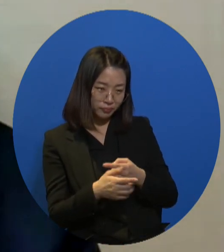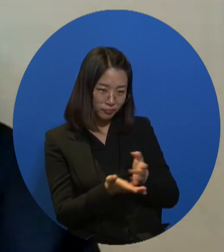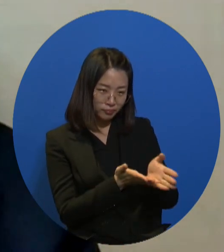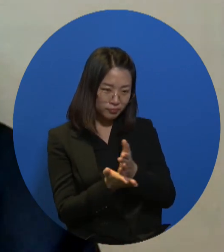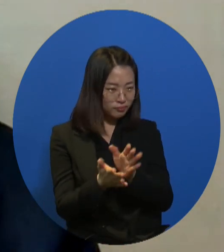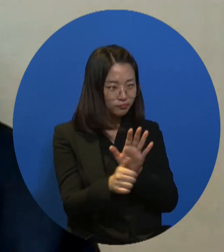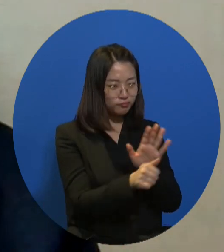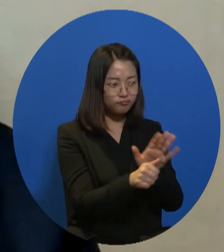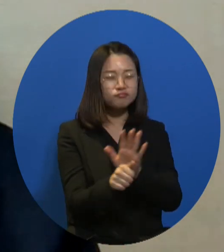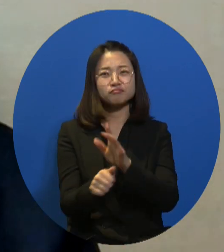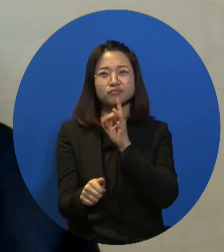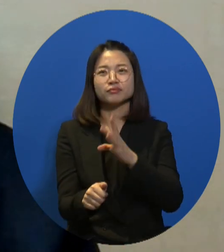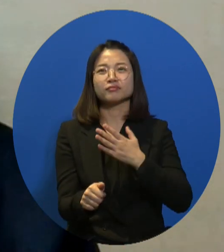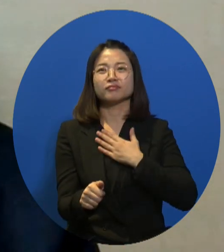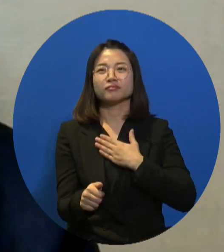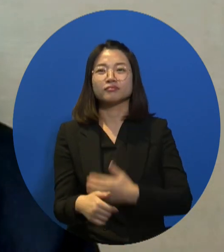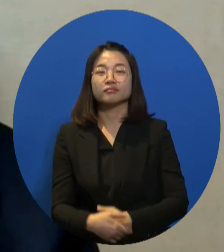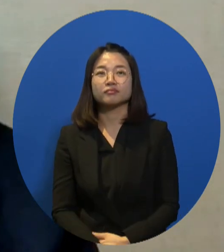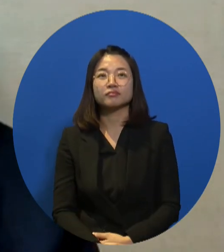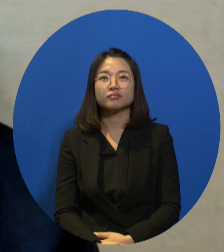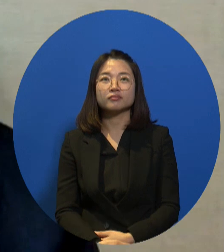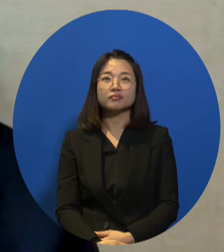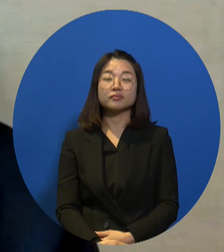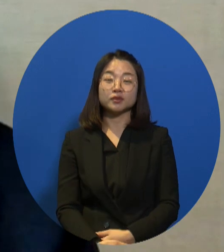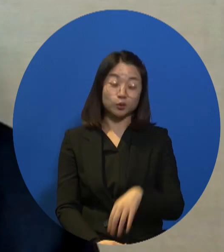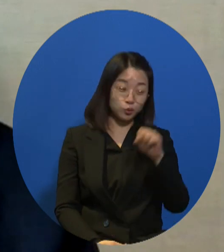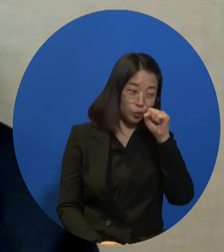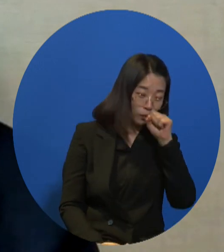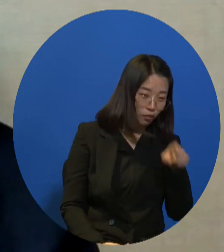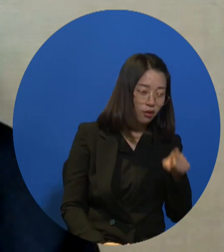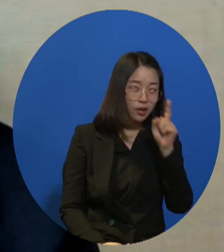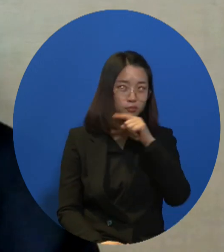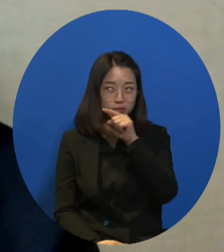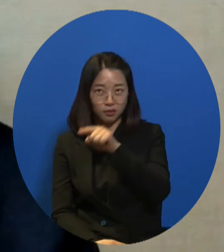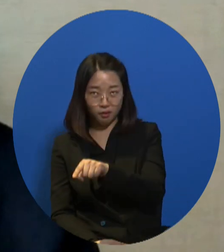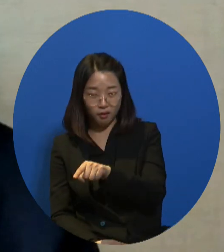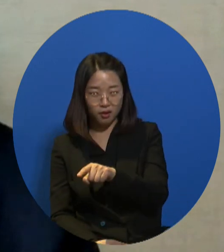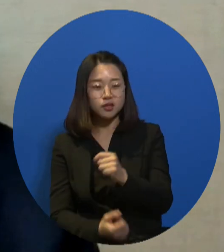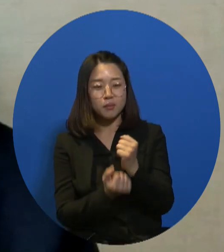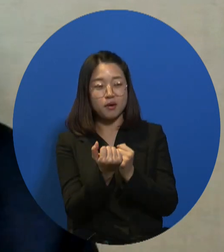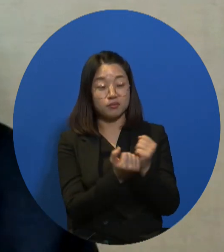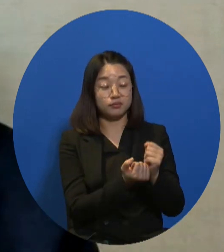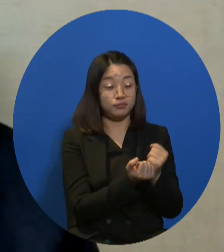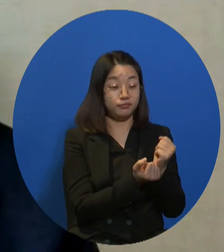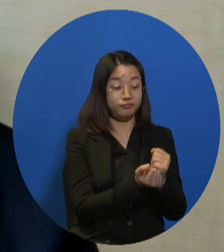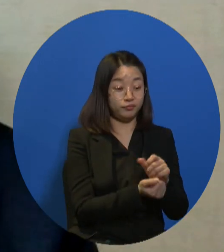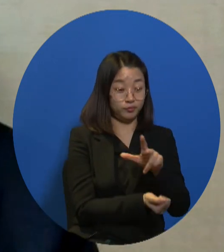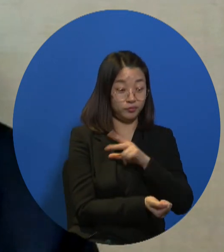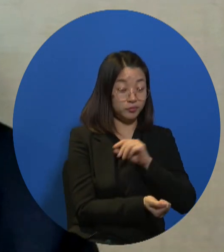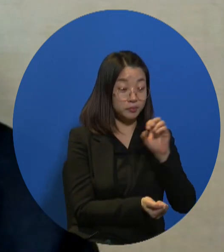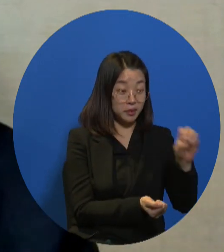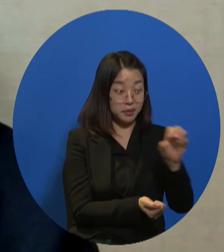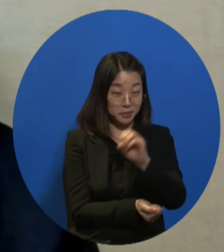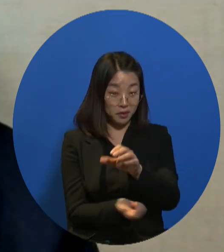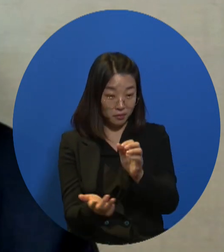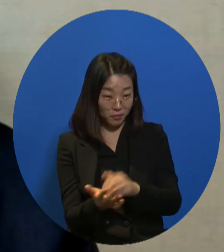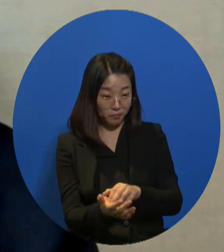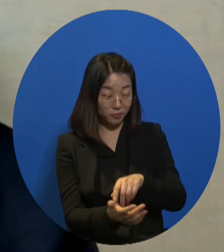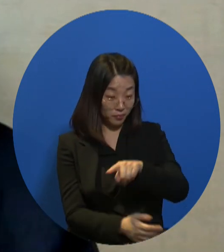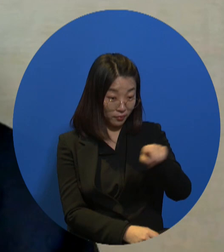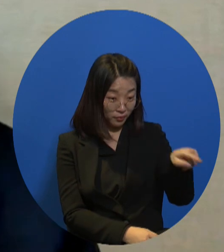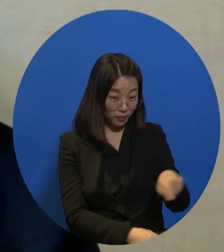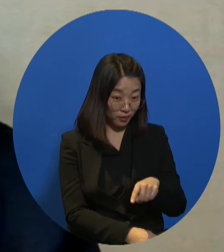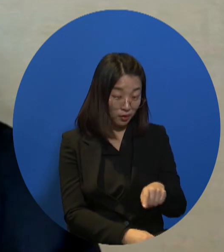legislative research arm, so we can try to provide a research looking into the pros and cons of these different